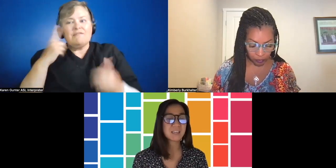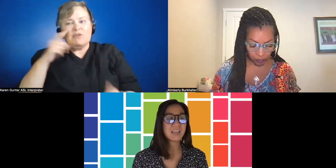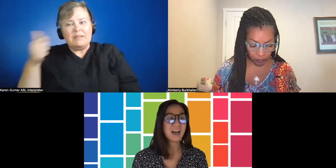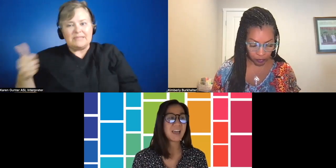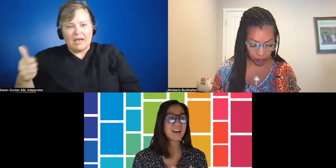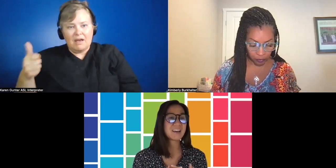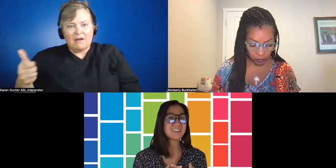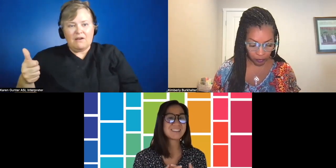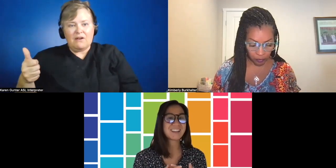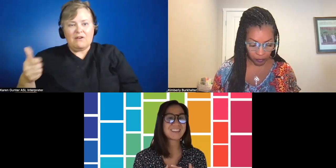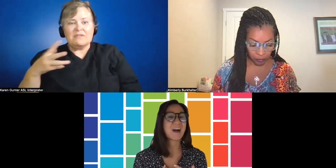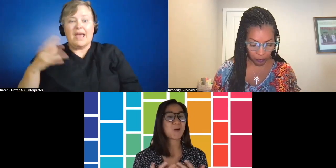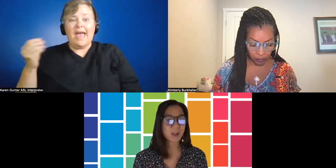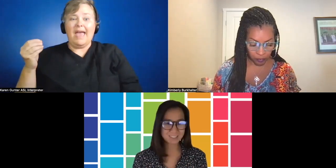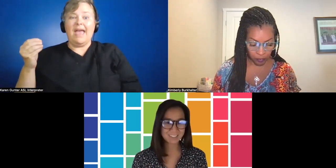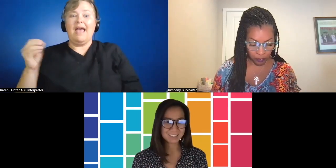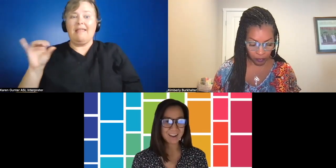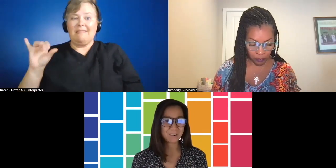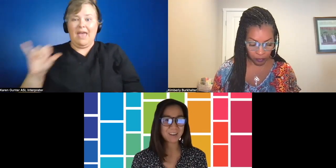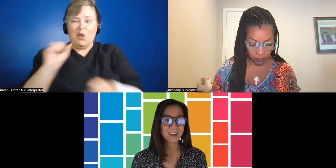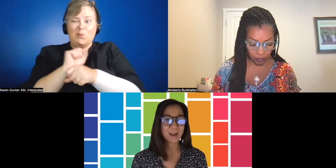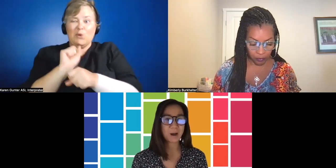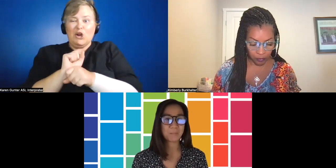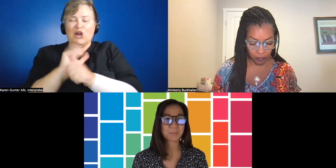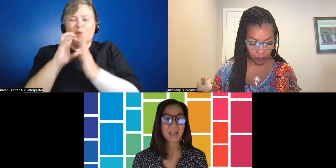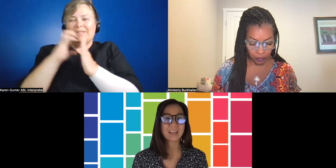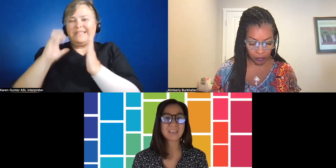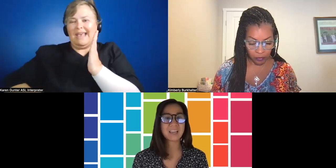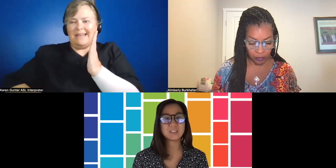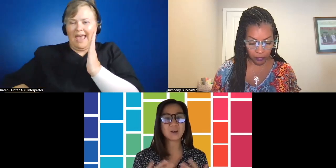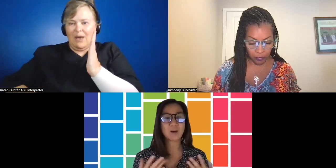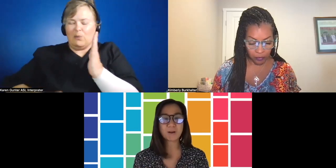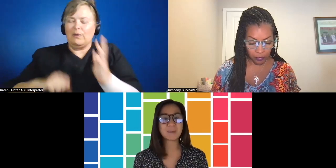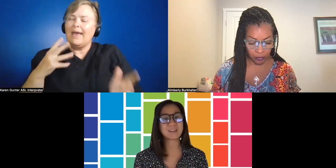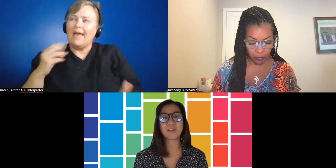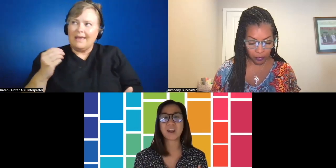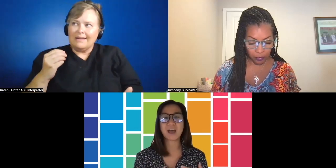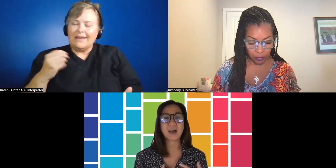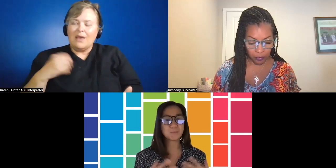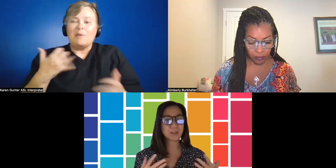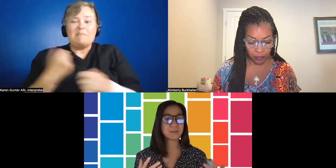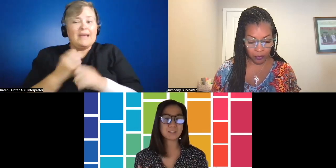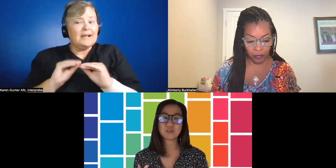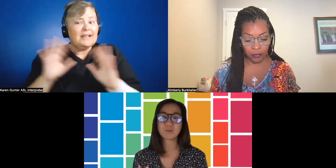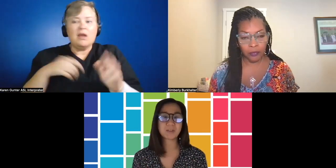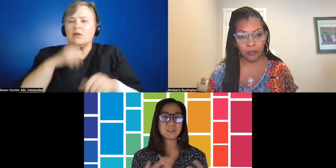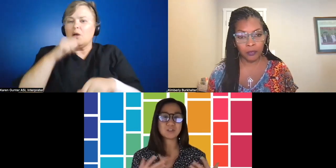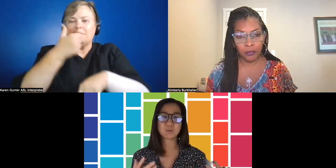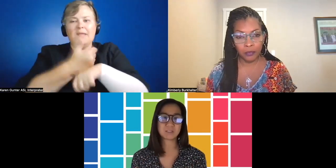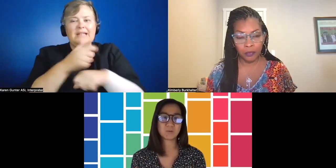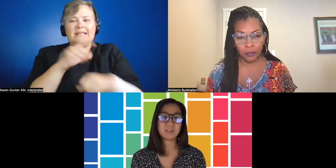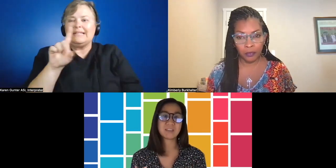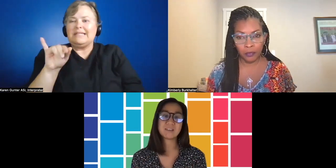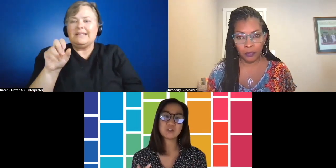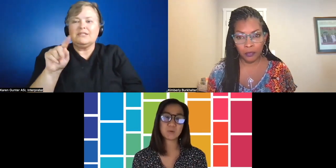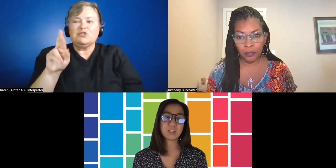themselves. And that work got taken down. And I want to make it clear that I don't blame the district, right? The district was in